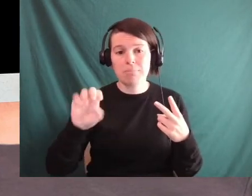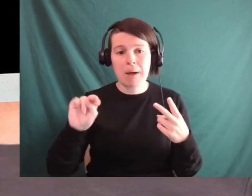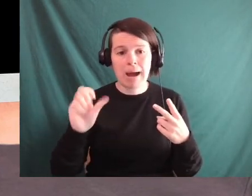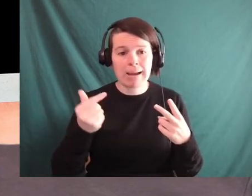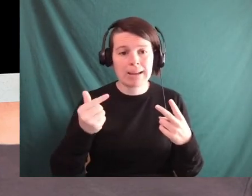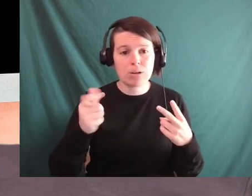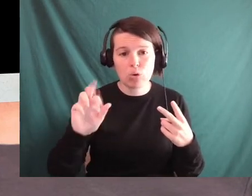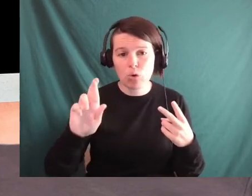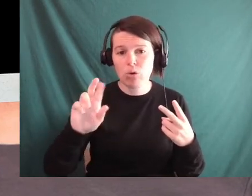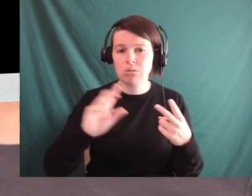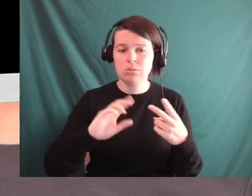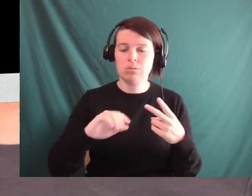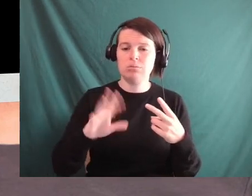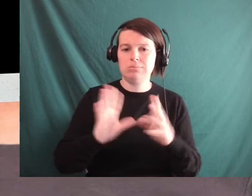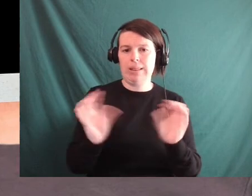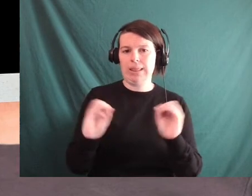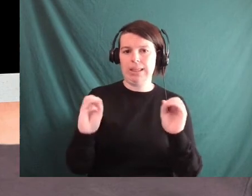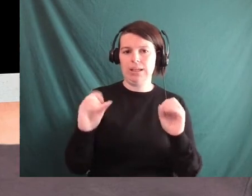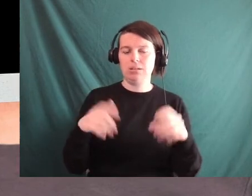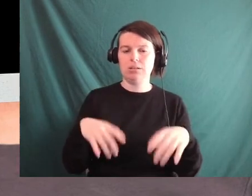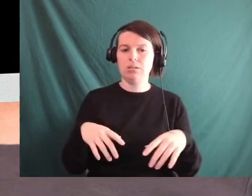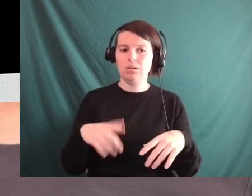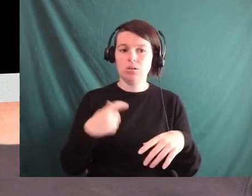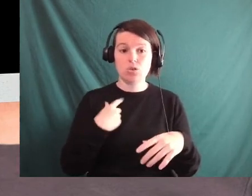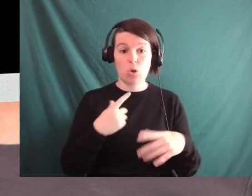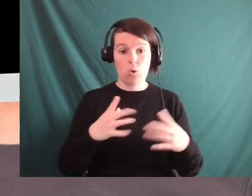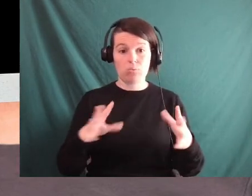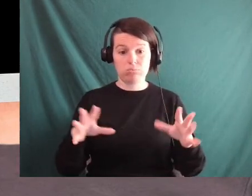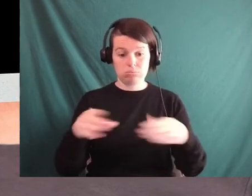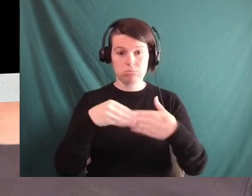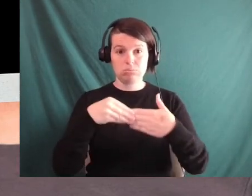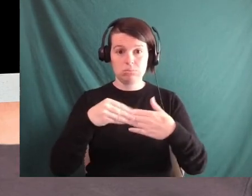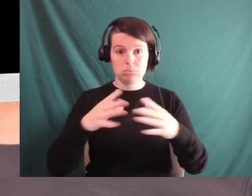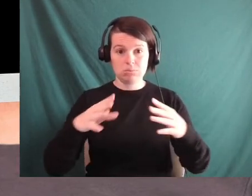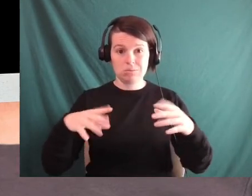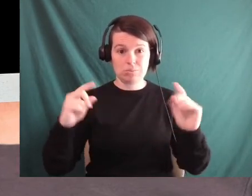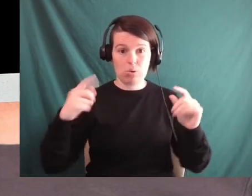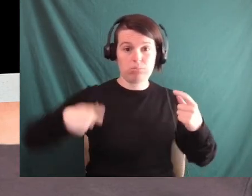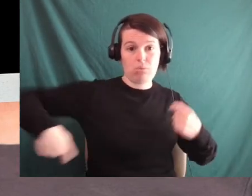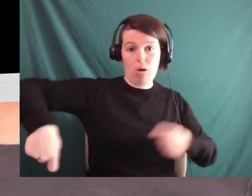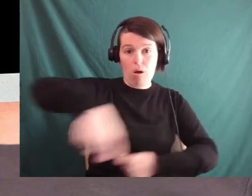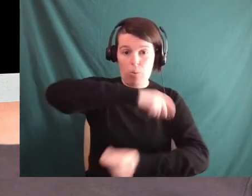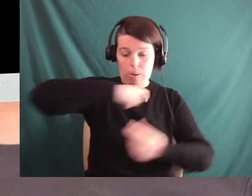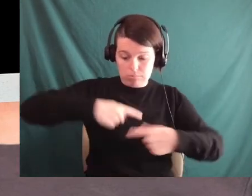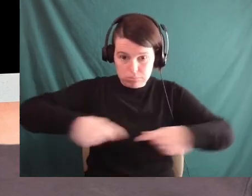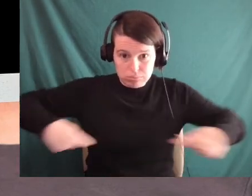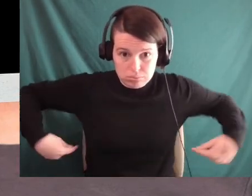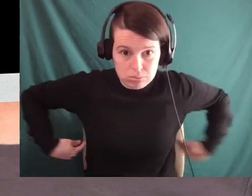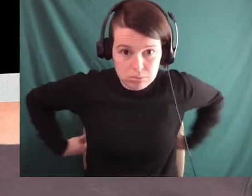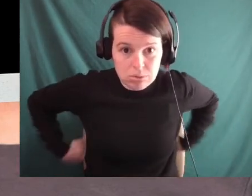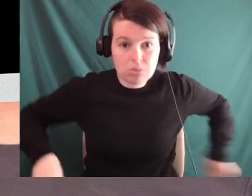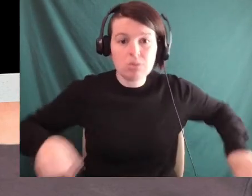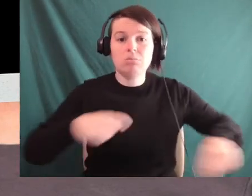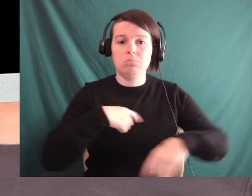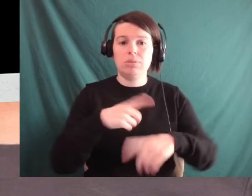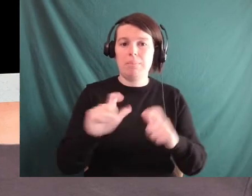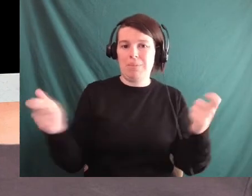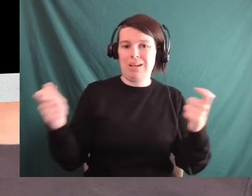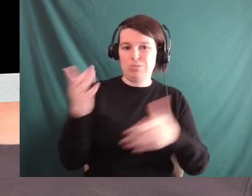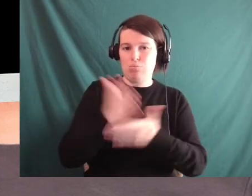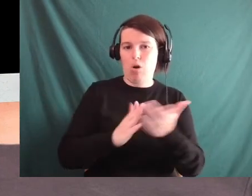a cloth or fabric tape measure, all the way around your body and measure the width at the biggest part of your